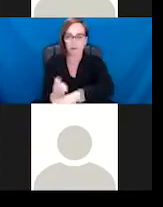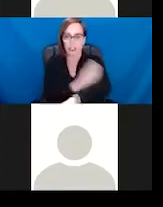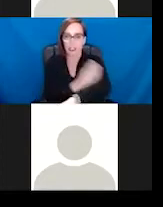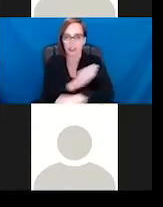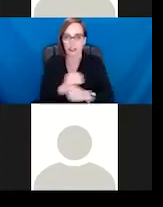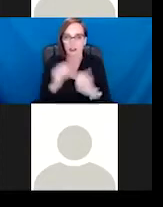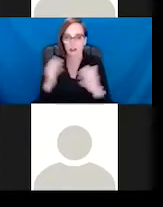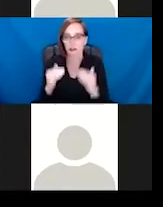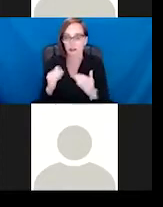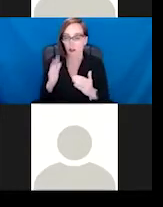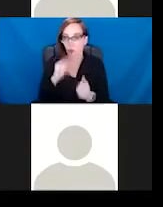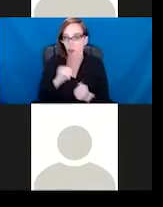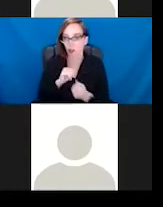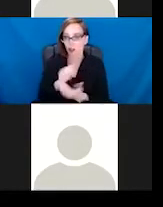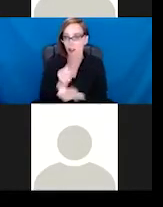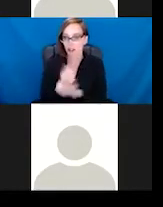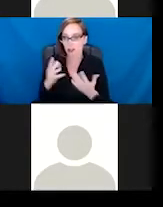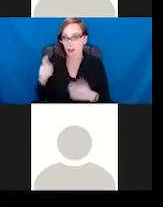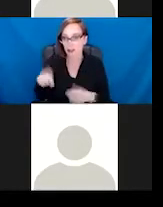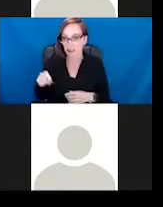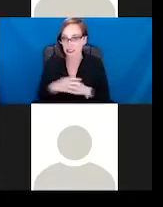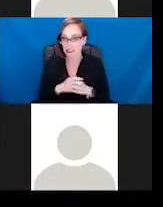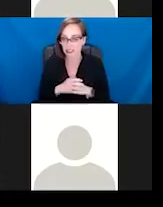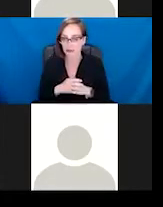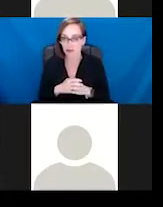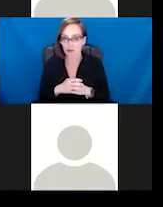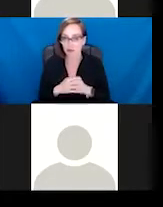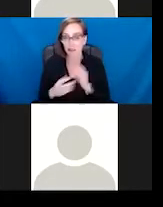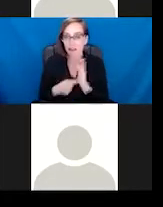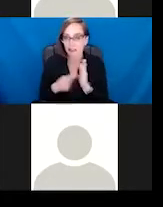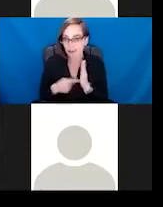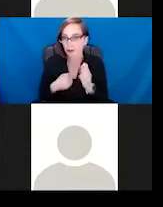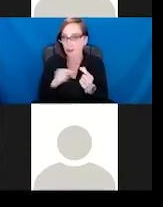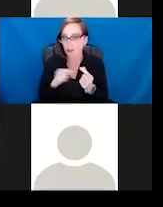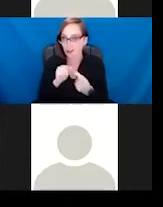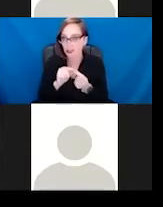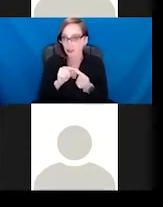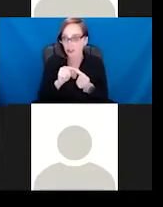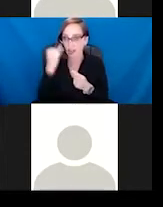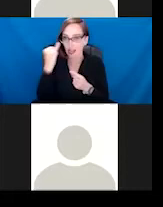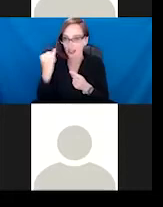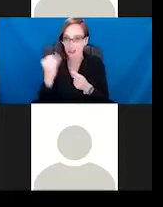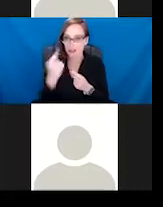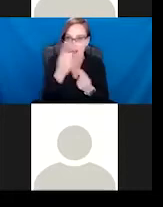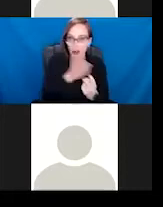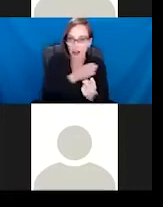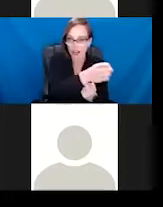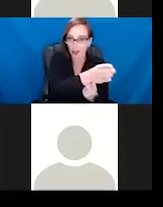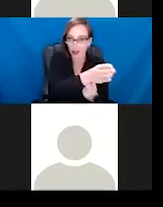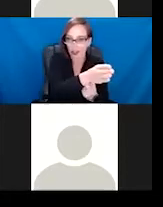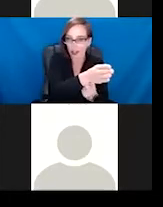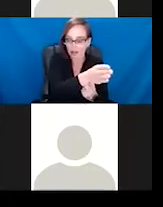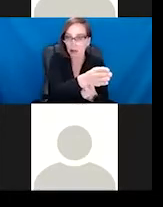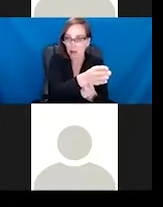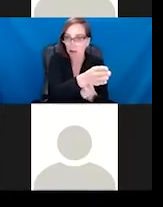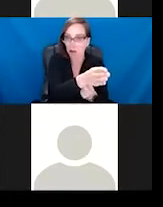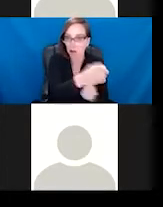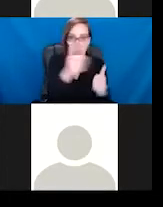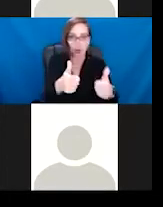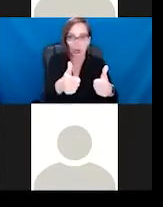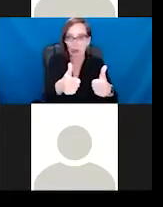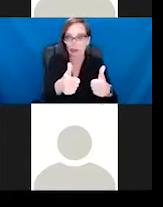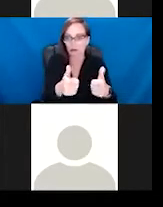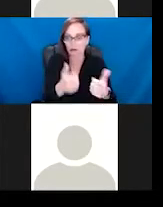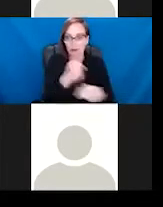address multiple needs? Sometimes we've got specific ideas that are specific to an area that just flat out make a lot of sense. Sometimes there are